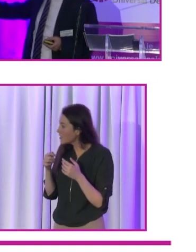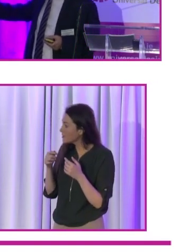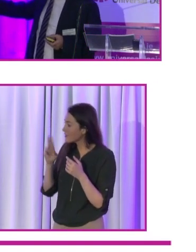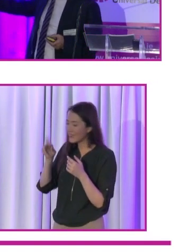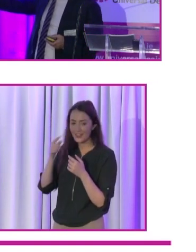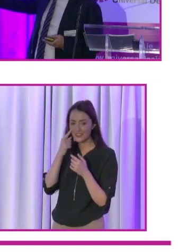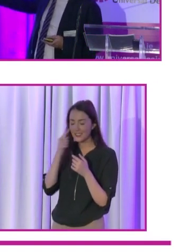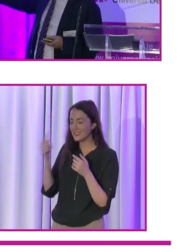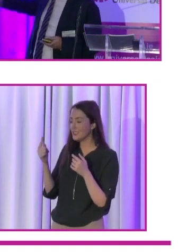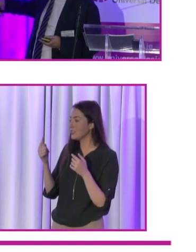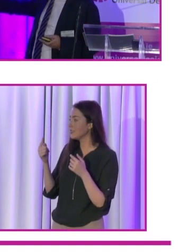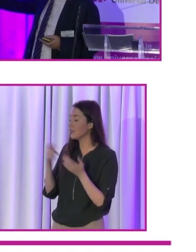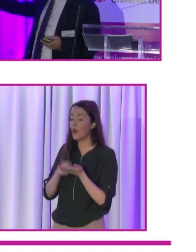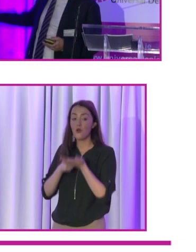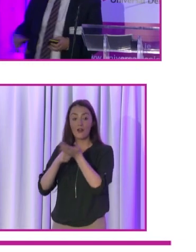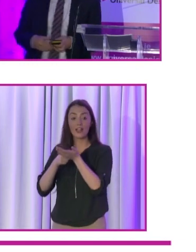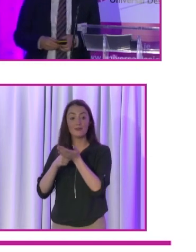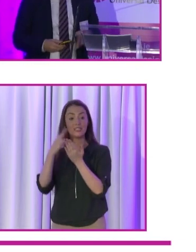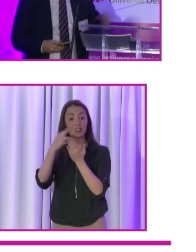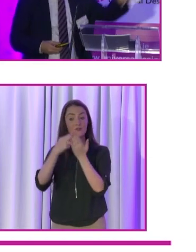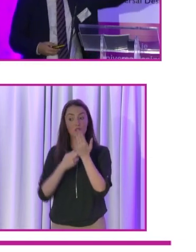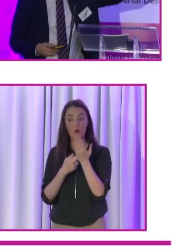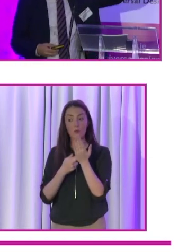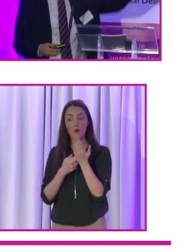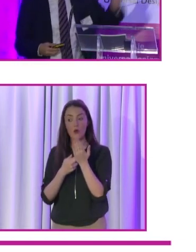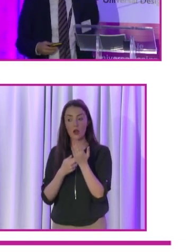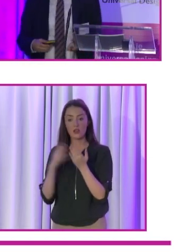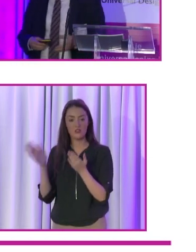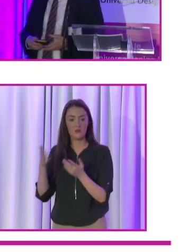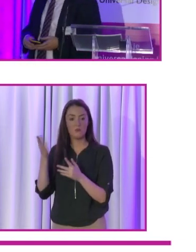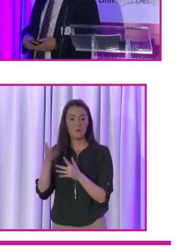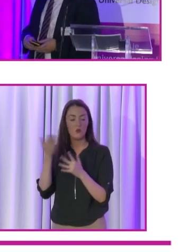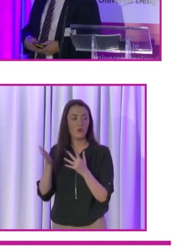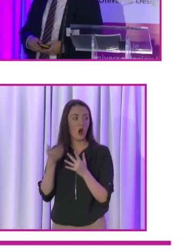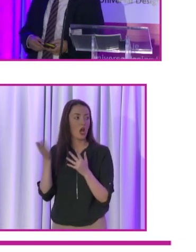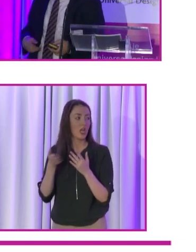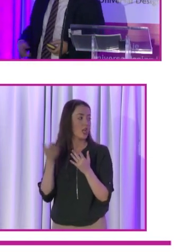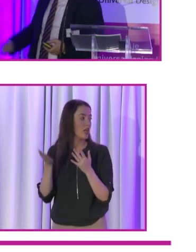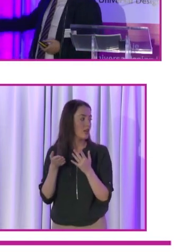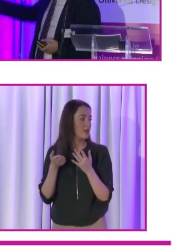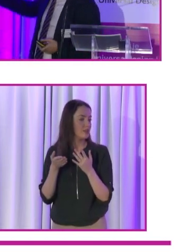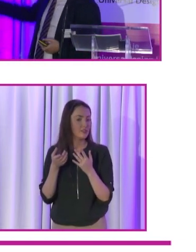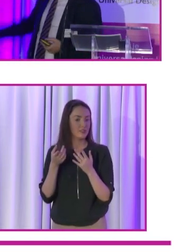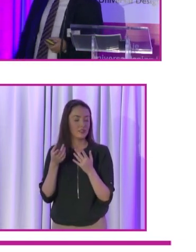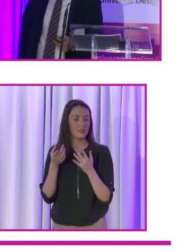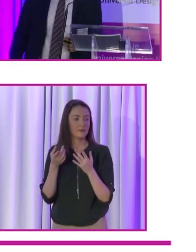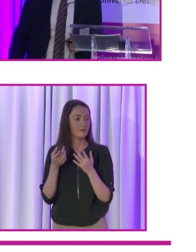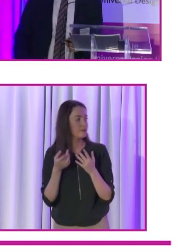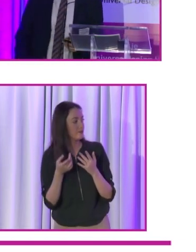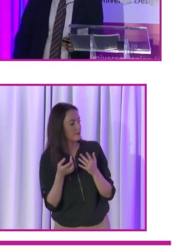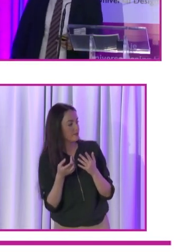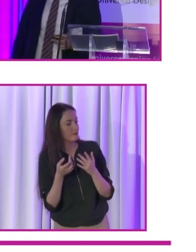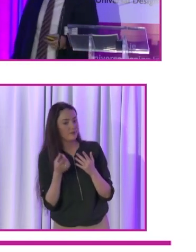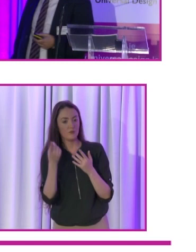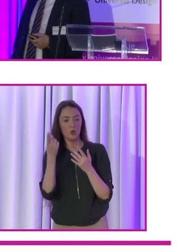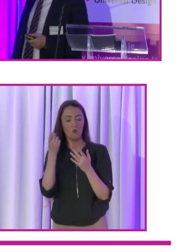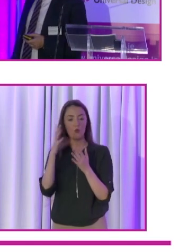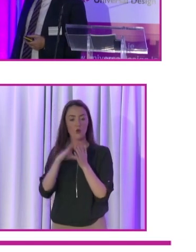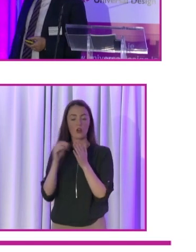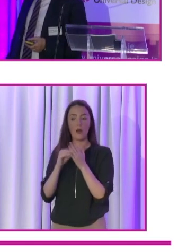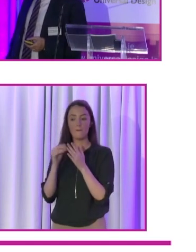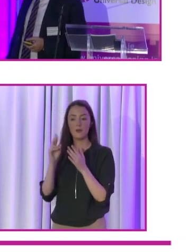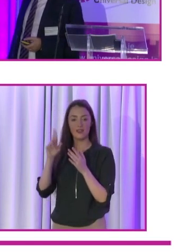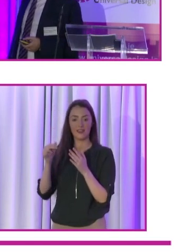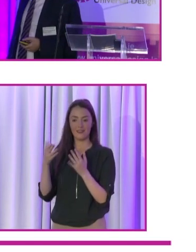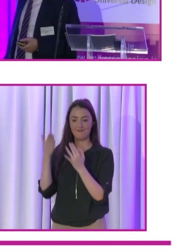And recommendations, the report, which I think there is still one copy left, and you can, in any case, have it